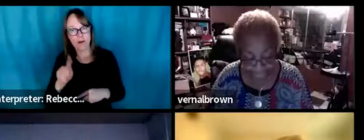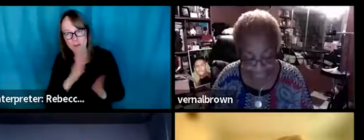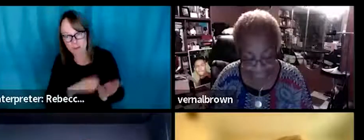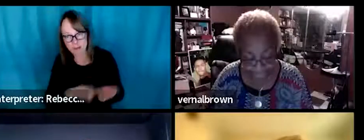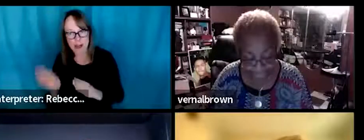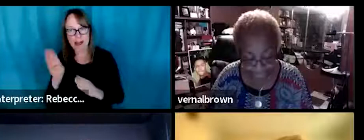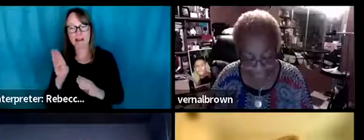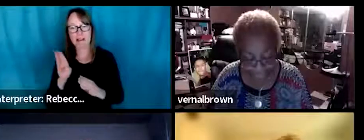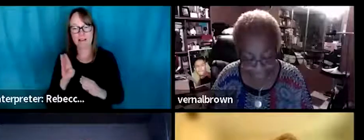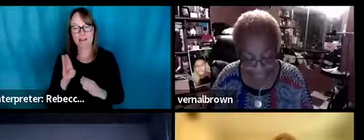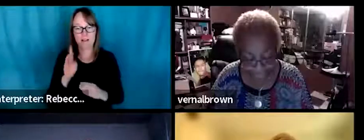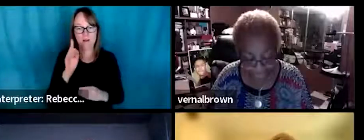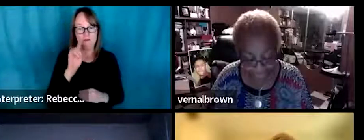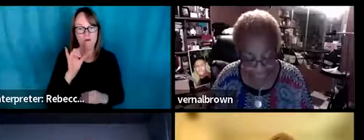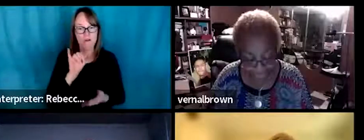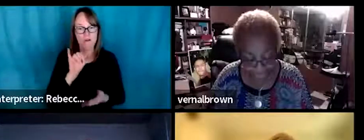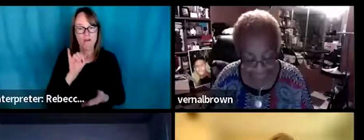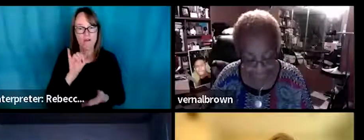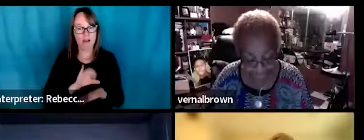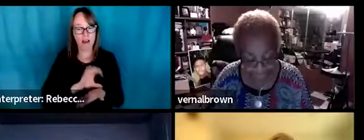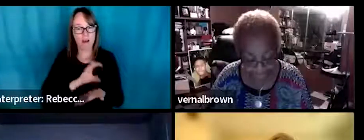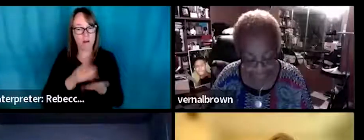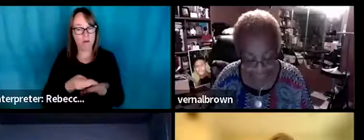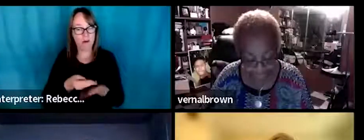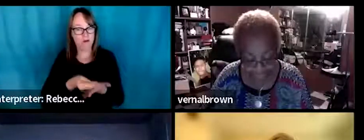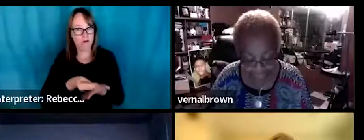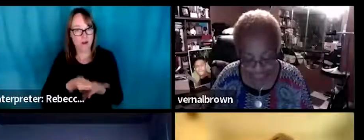$302,445. Be happy to answer any questions you may have.